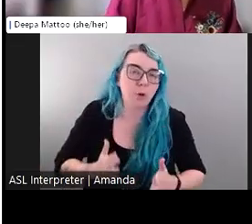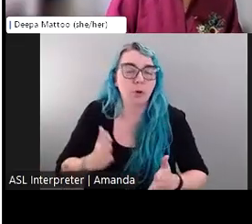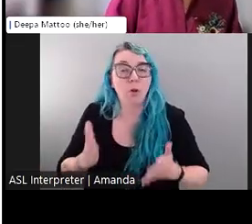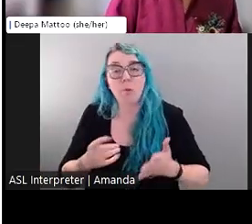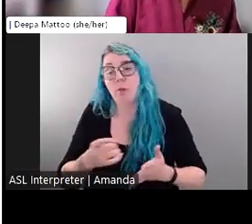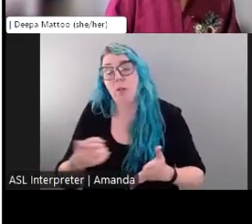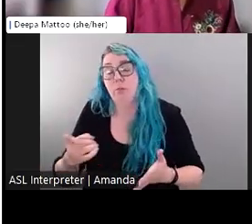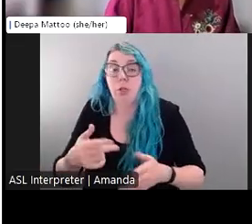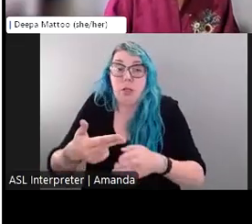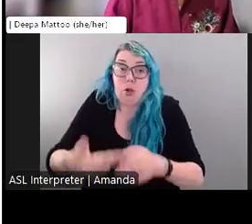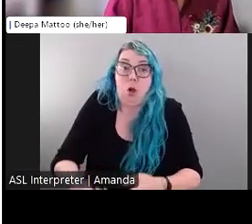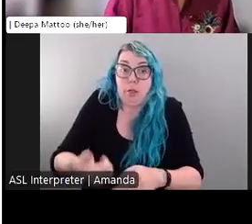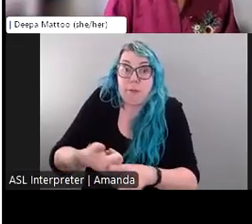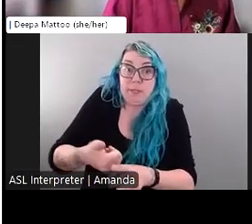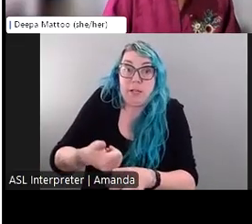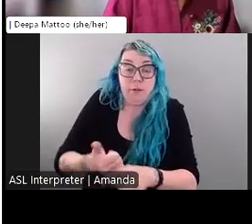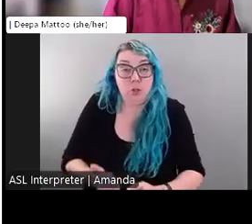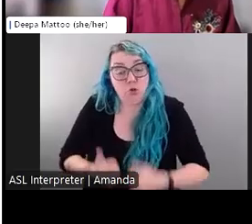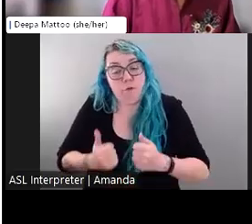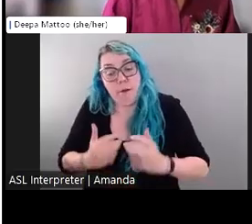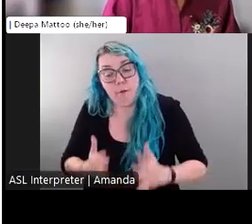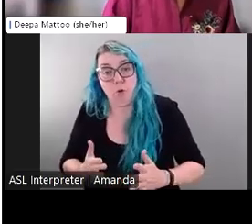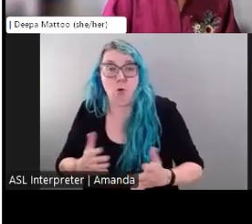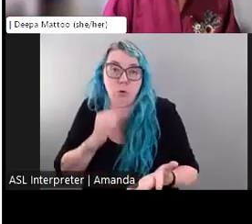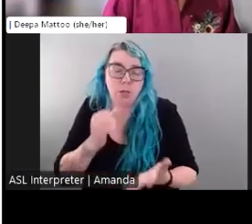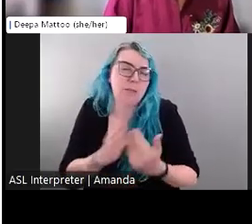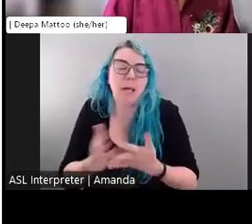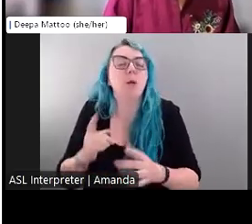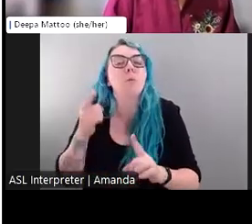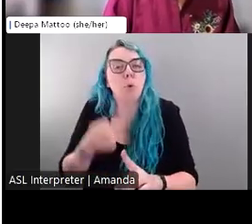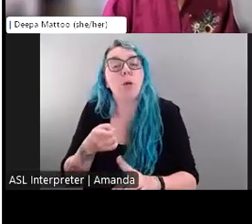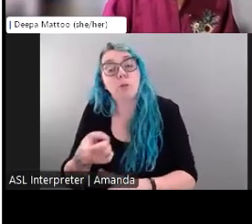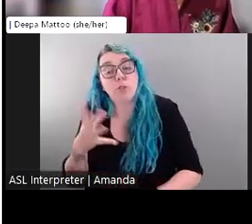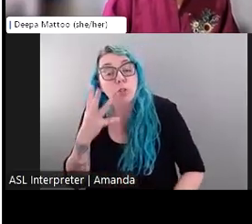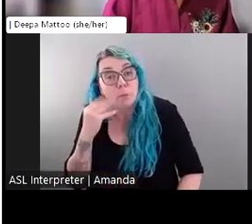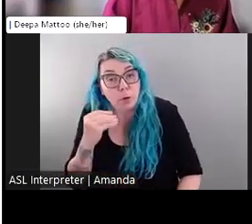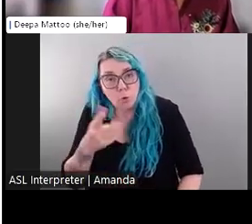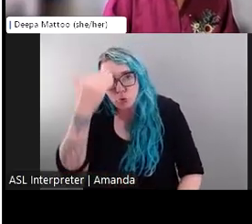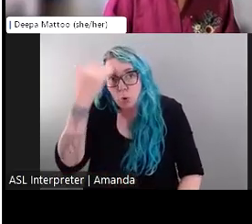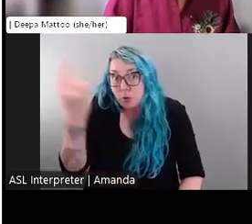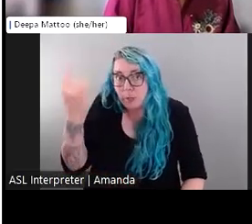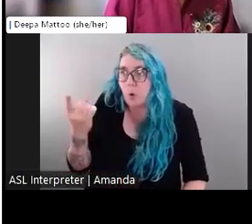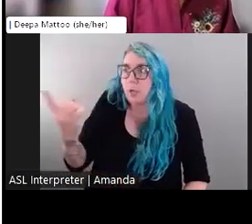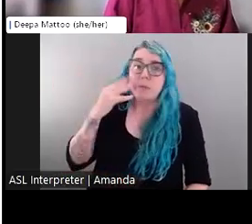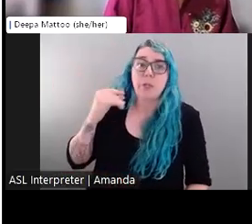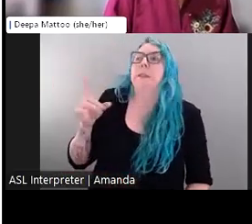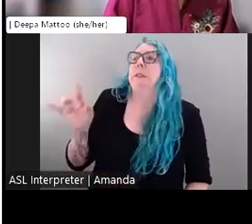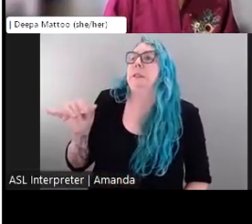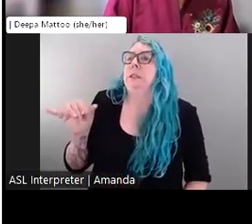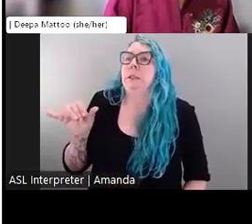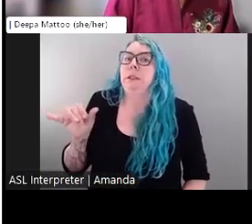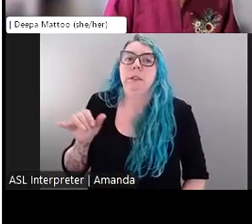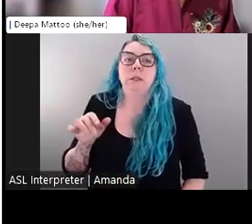they call themselves someone who's a victim. Doesn't matter. It can be used by basically anyone who wants to